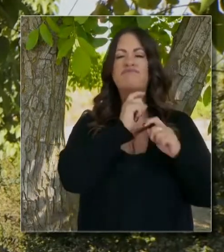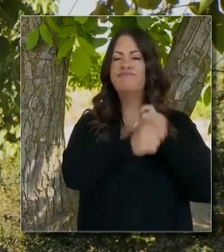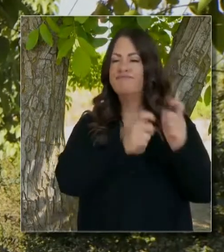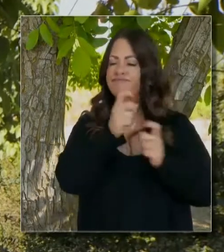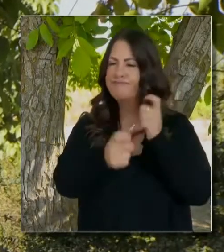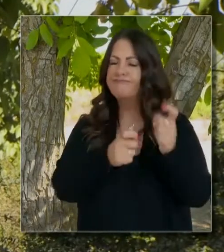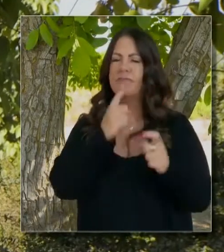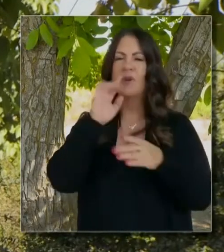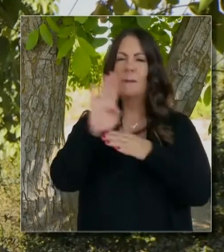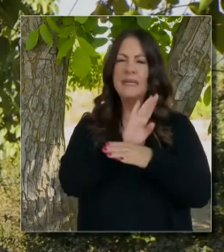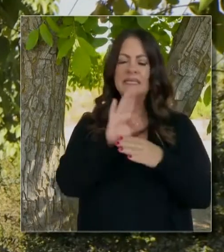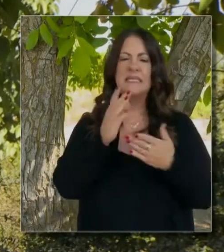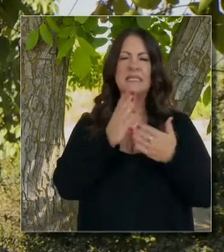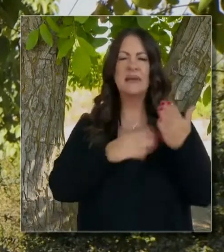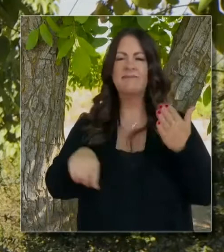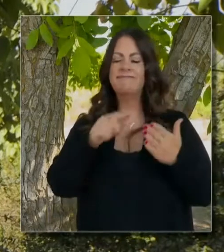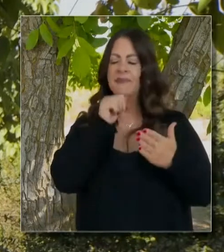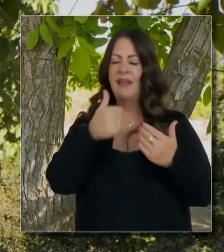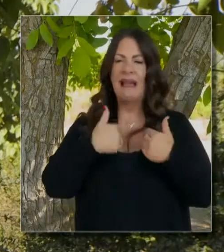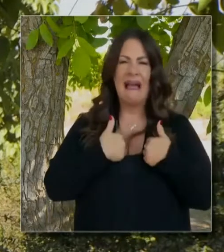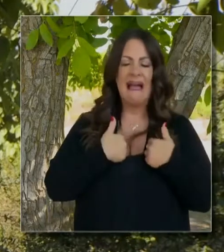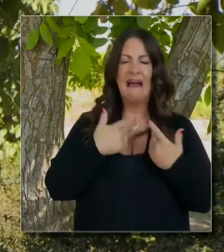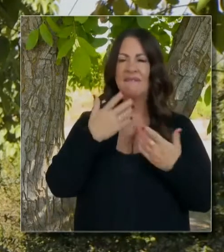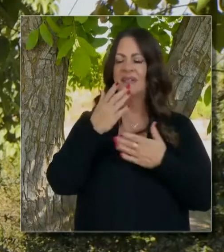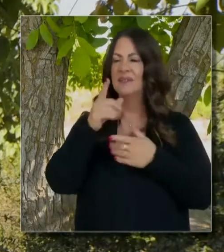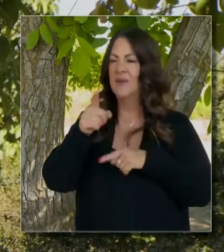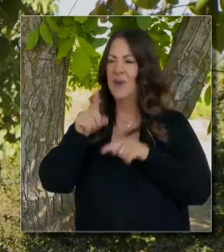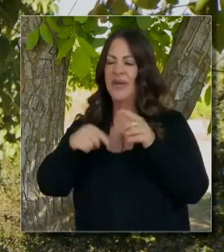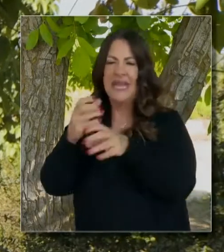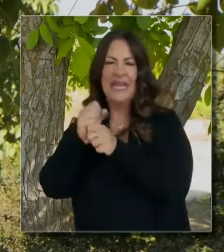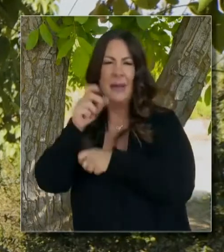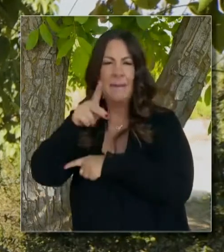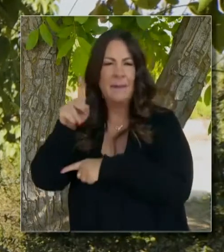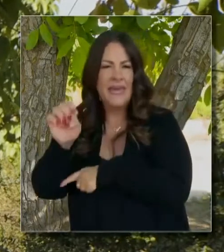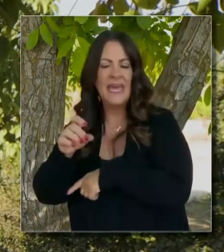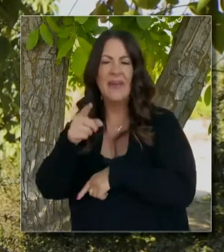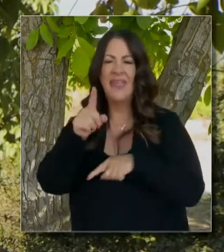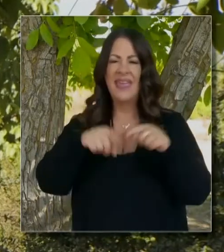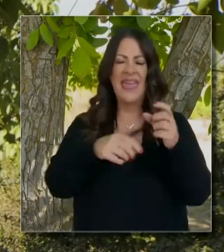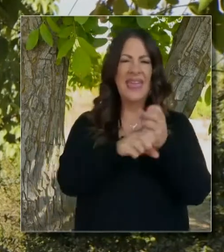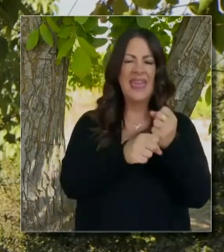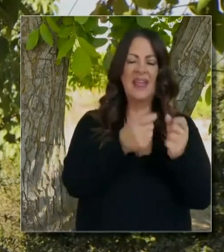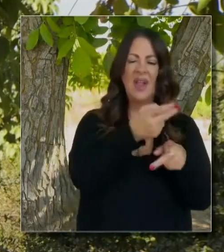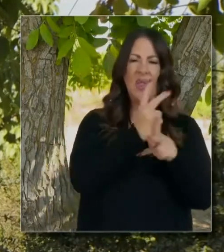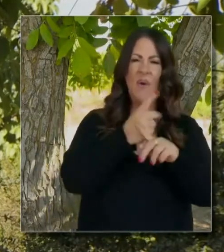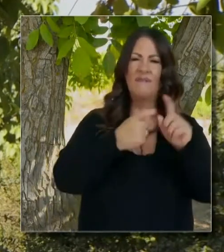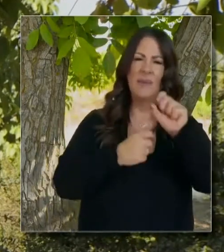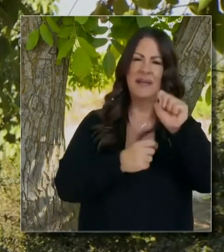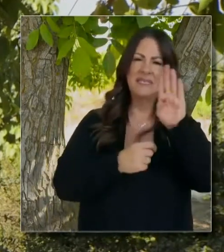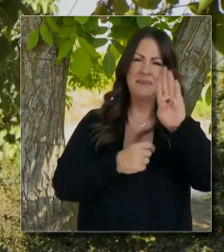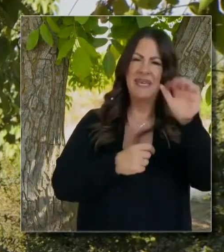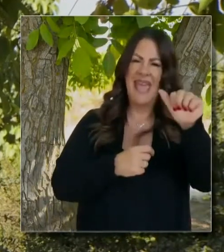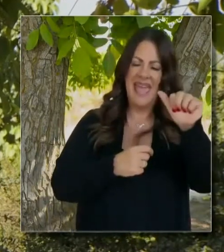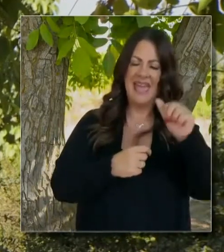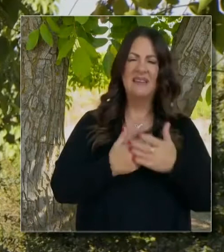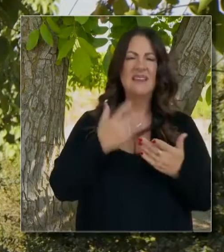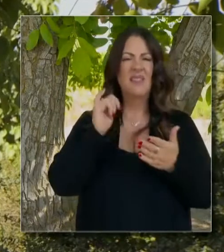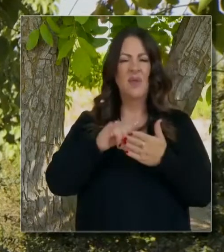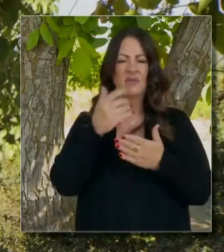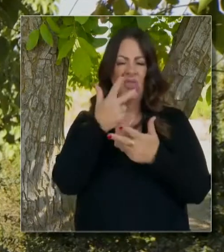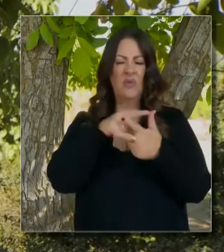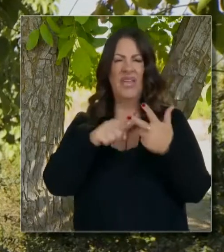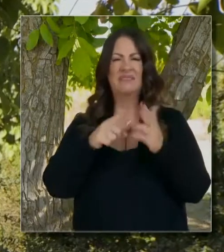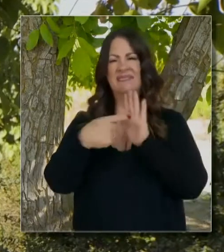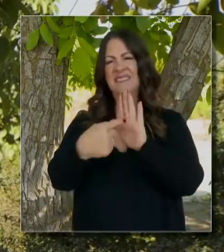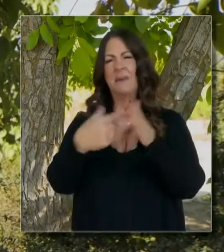those that have otherwise fallen through the cracks of our PPP program and can't get SBA support. Those are just 3 anchor examples.